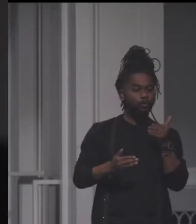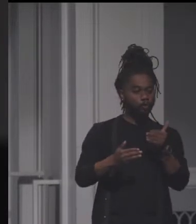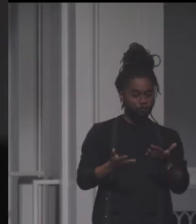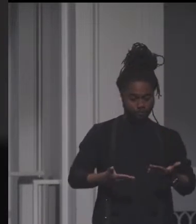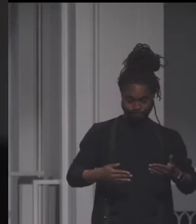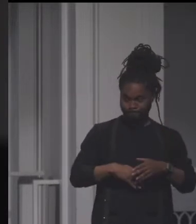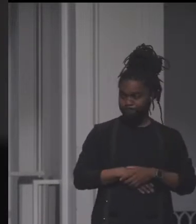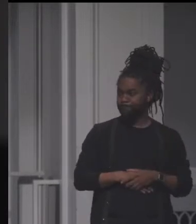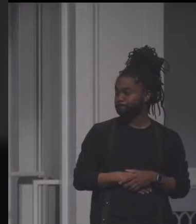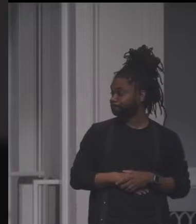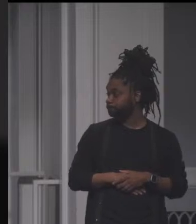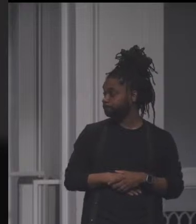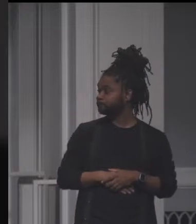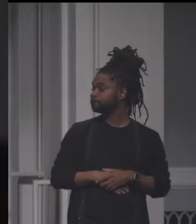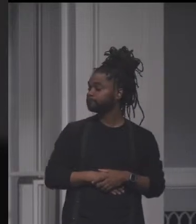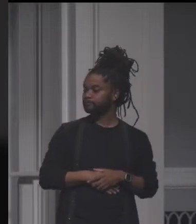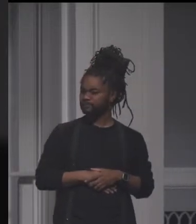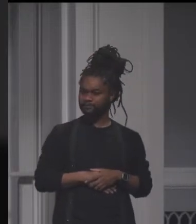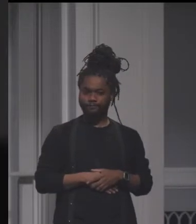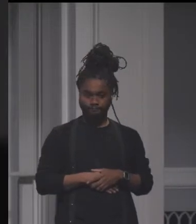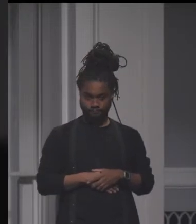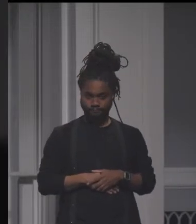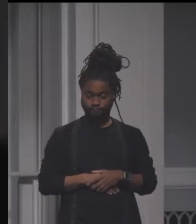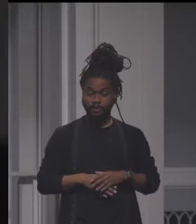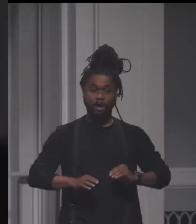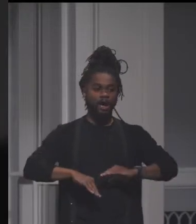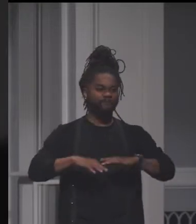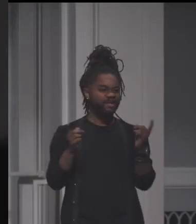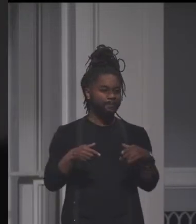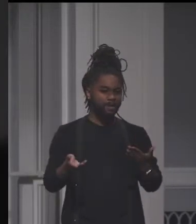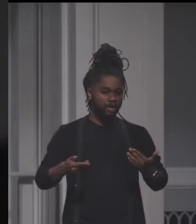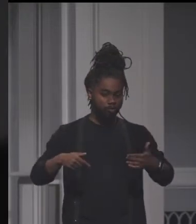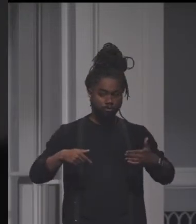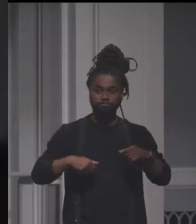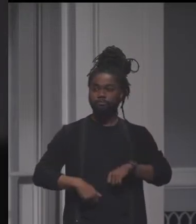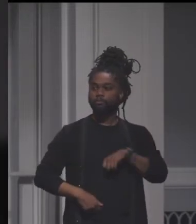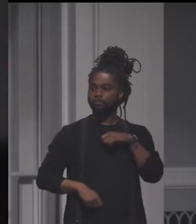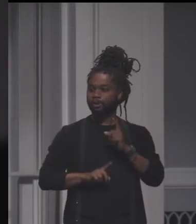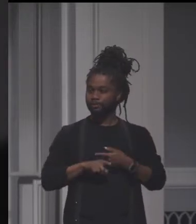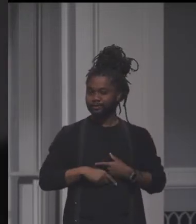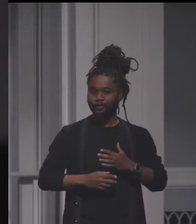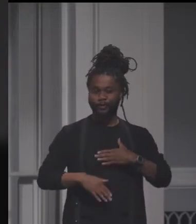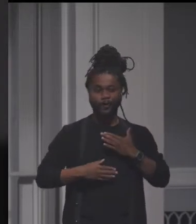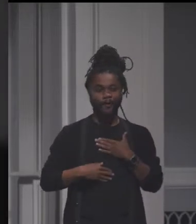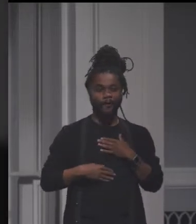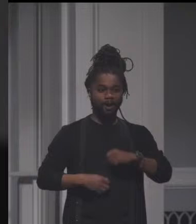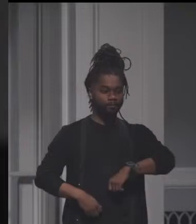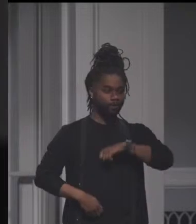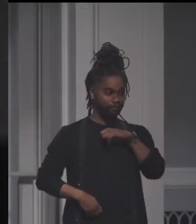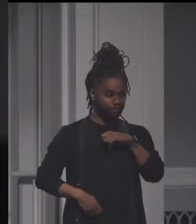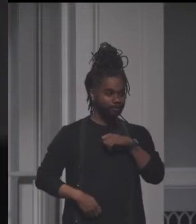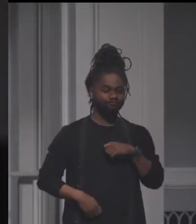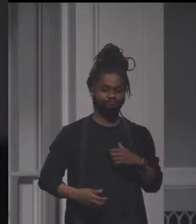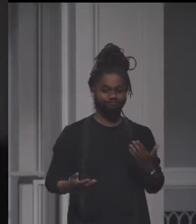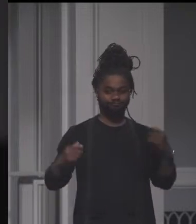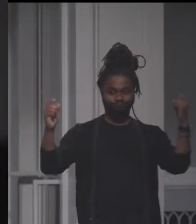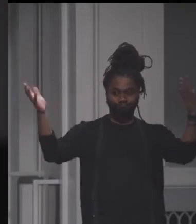It is, of course, no coincidence that we're having this event during Pride Month. Happy Pride. Woo!